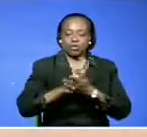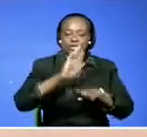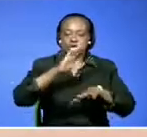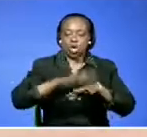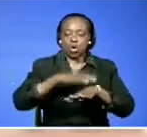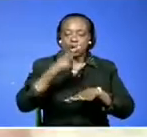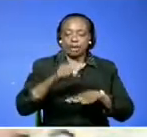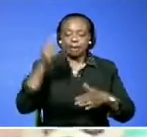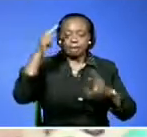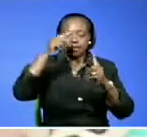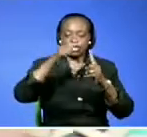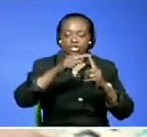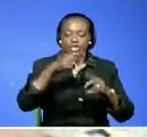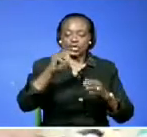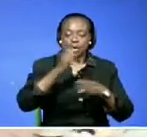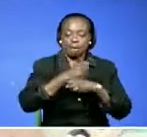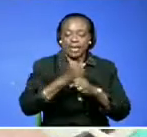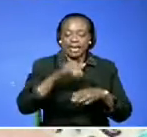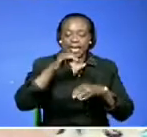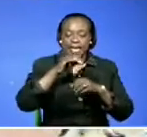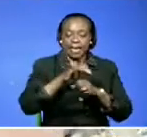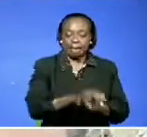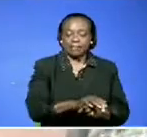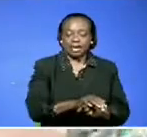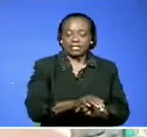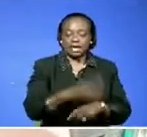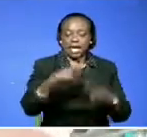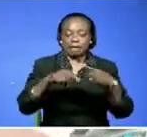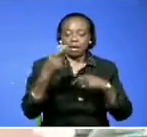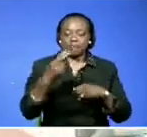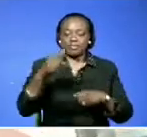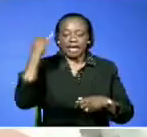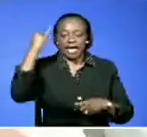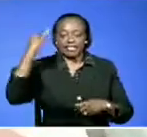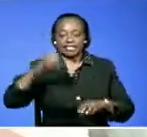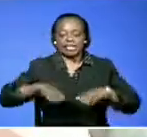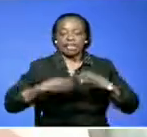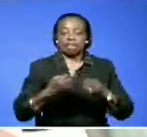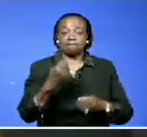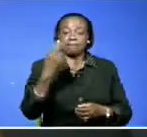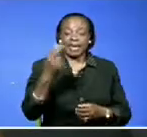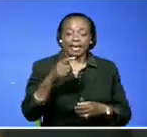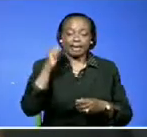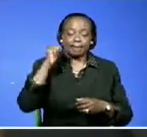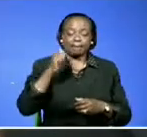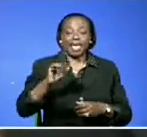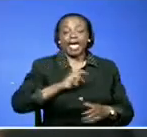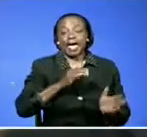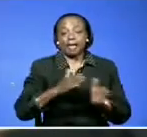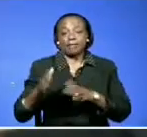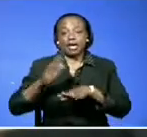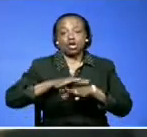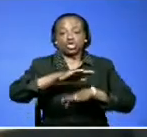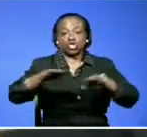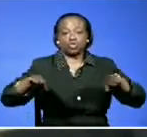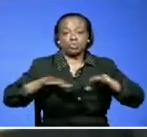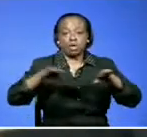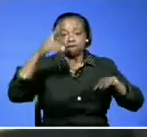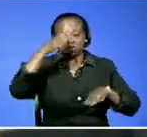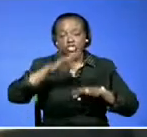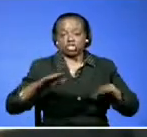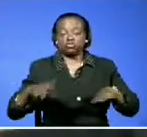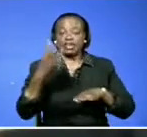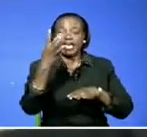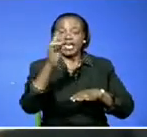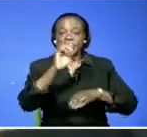to make an impact. And she has come up with an idea to give back to a worthy cause. I plan on swimming for children